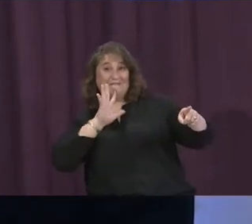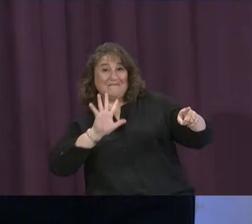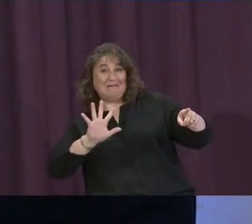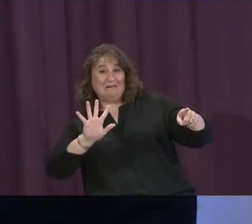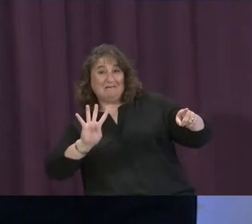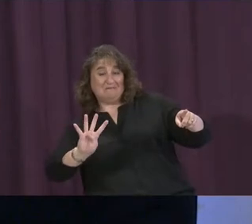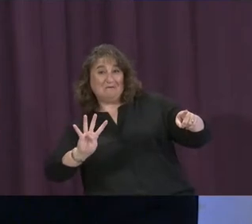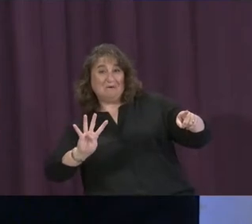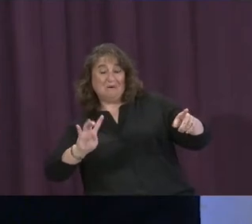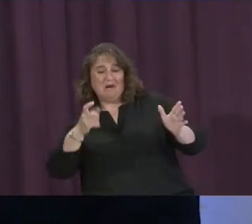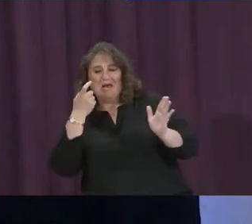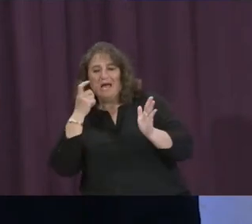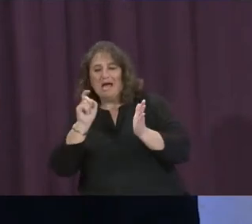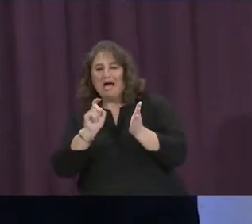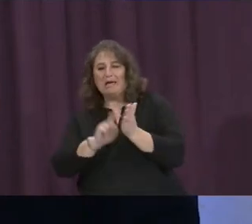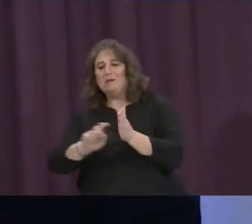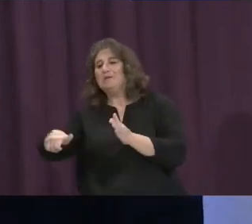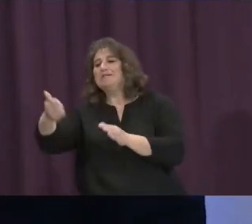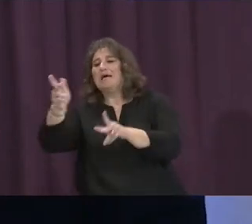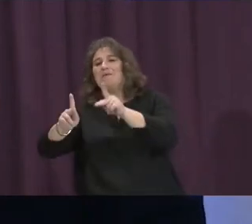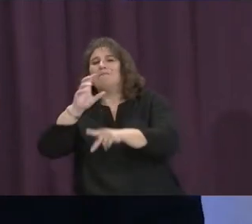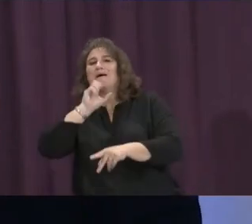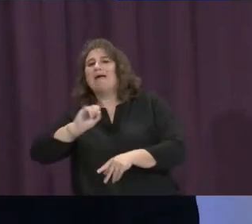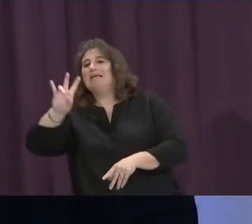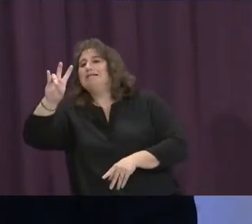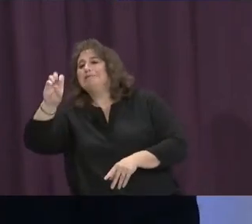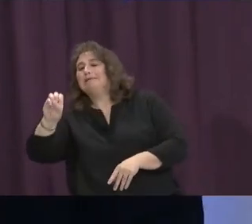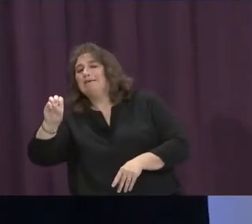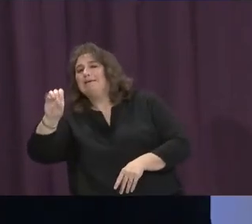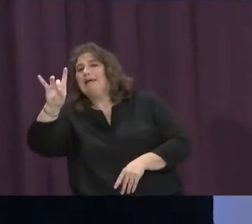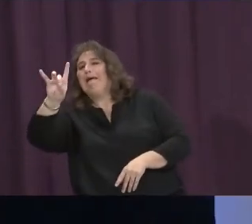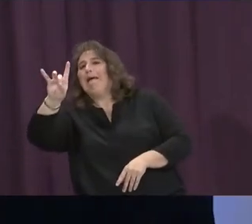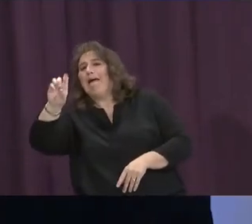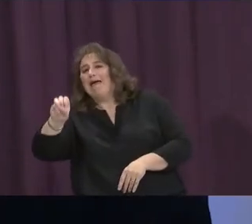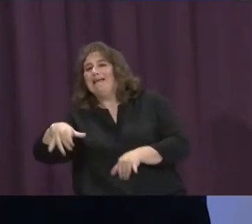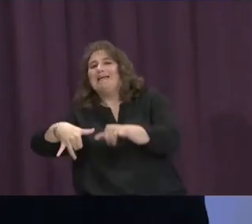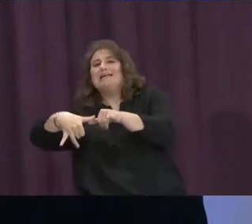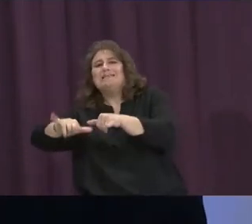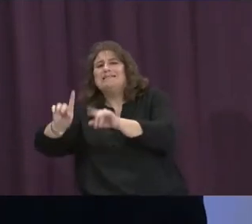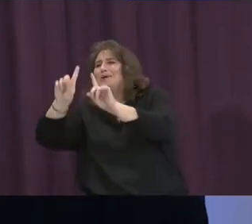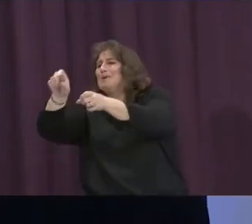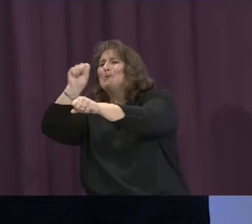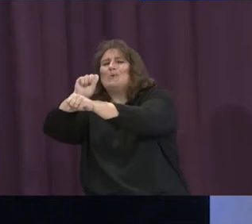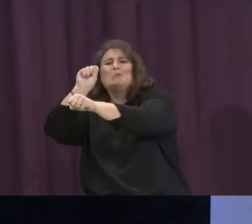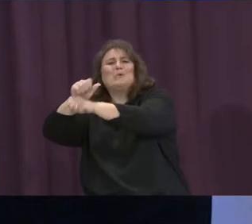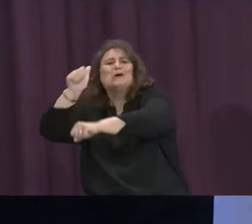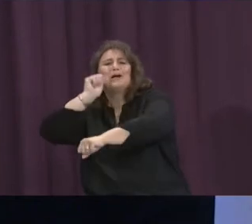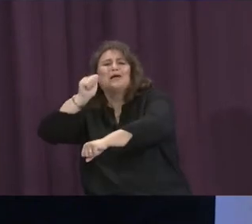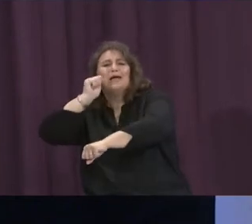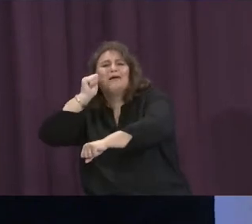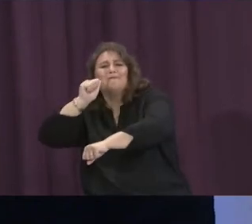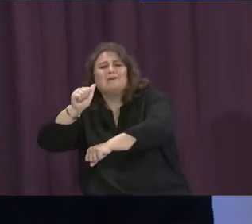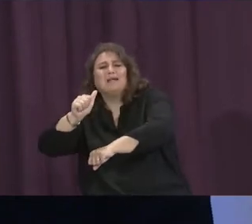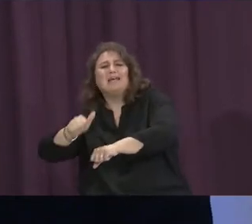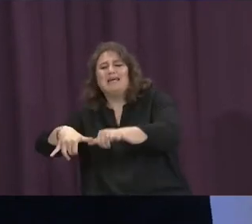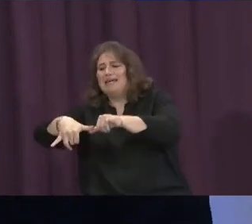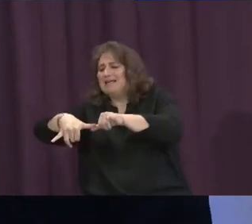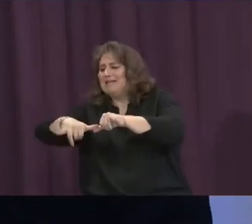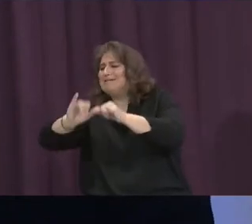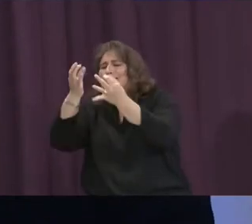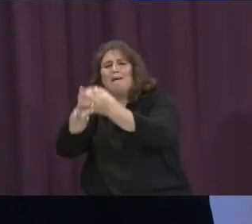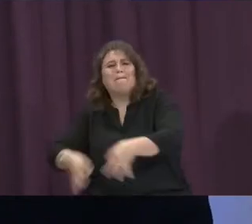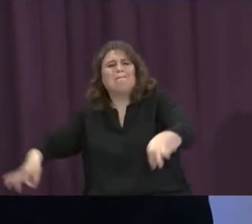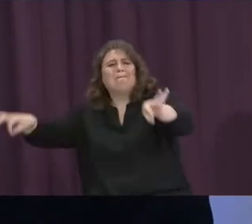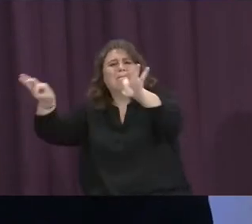people who are well into their 70s, well into their 80s. They still go to work every day. And they are still vital